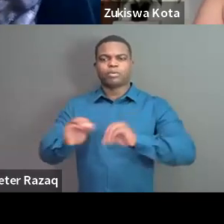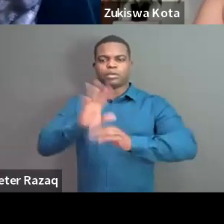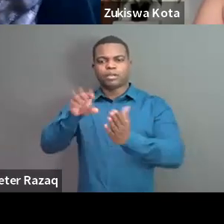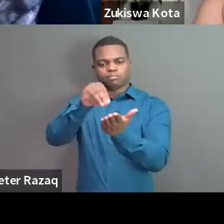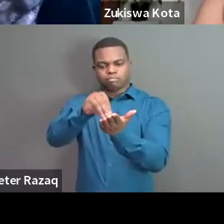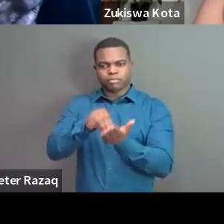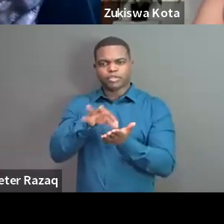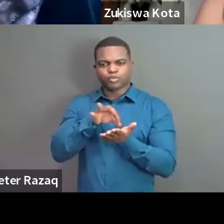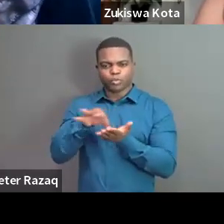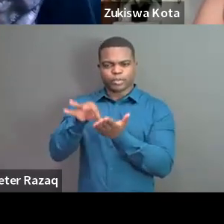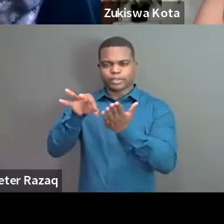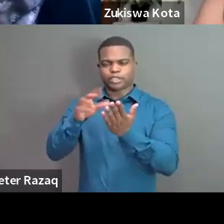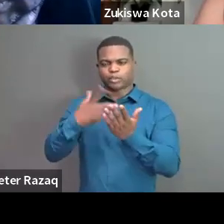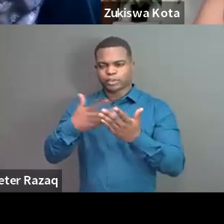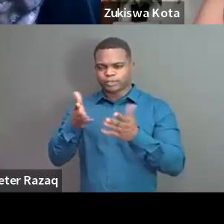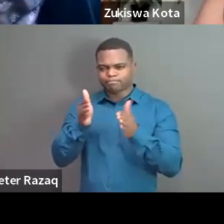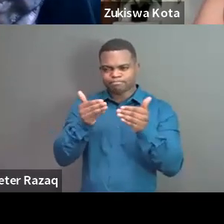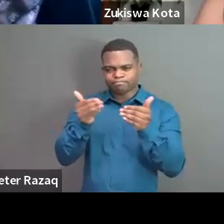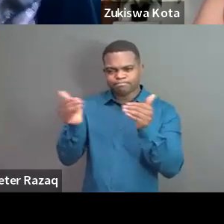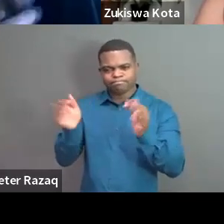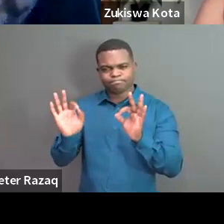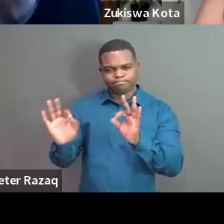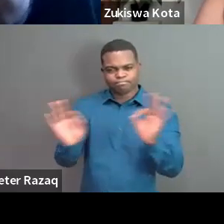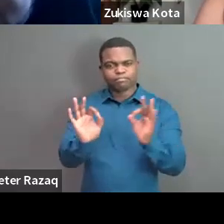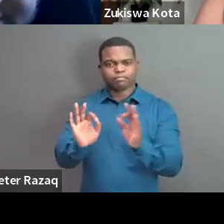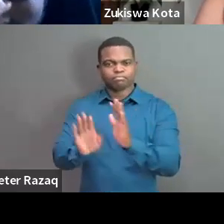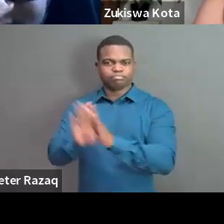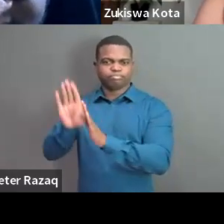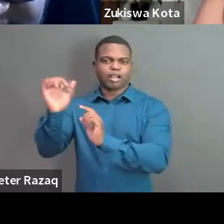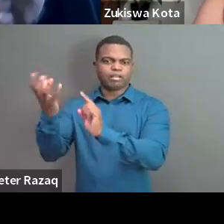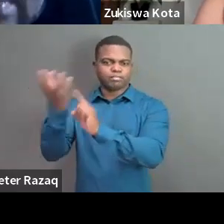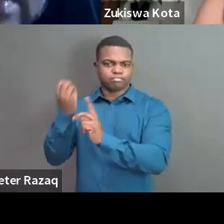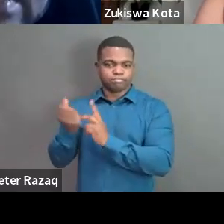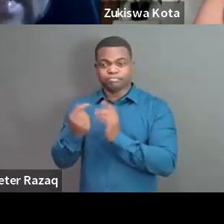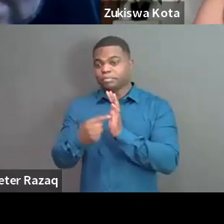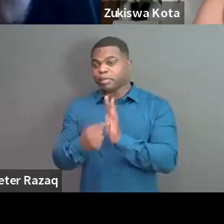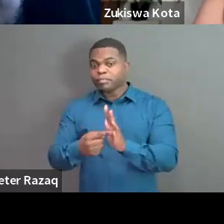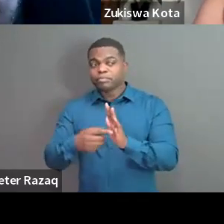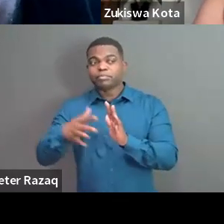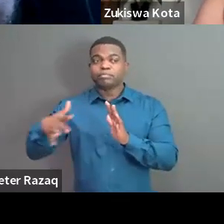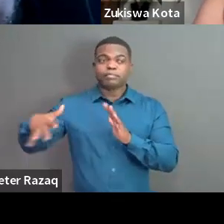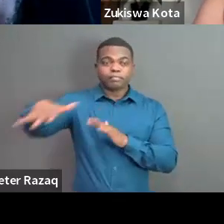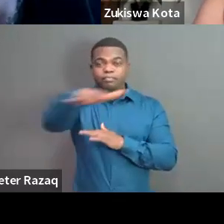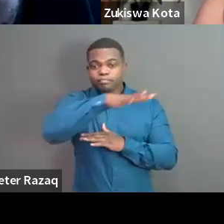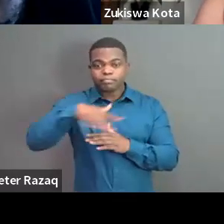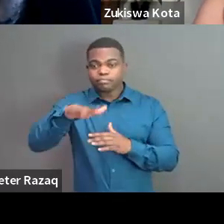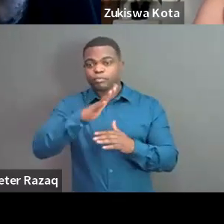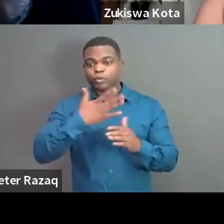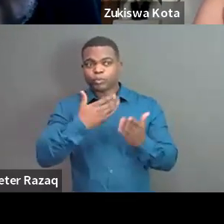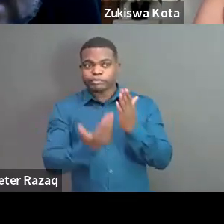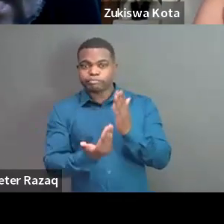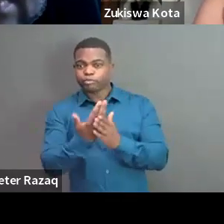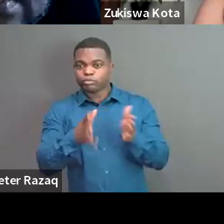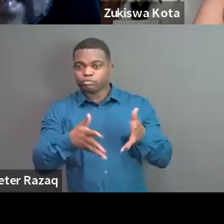and combine it with like, okay, well, it's my topic with co-working, and once we've got it there,